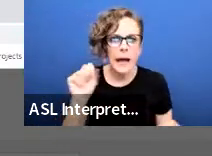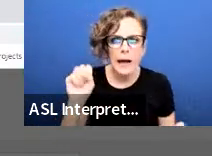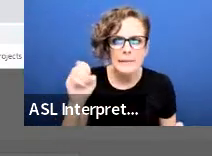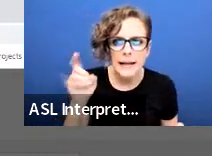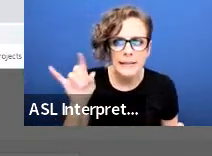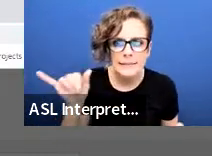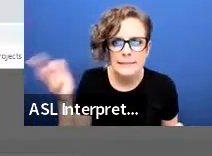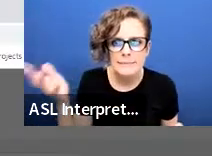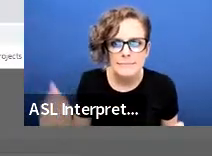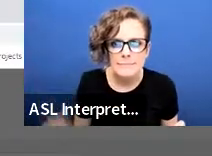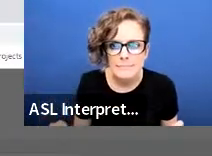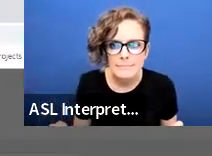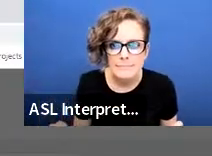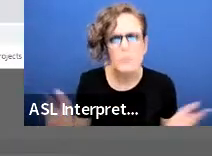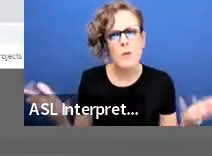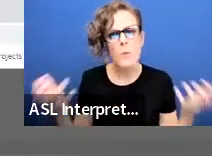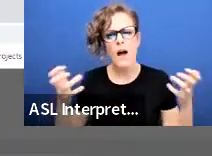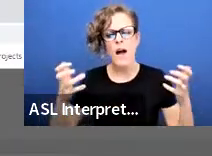Yes.